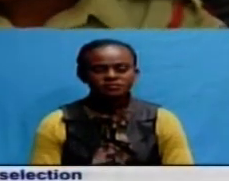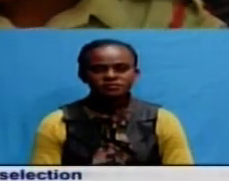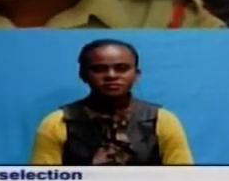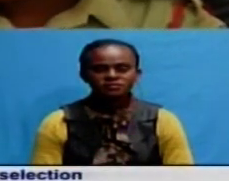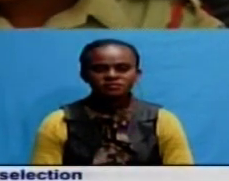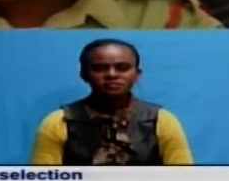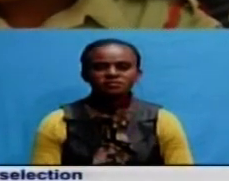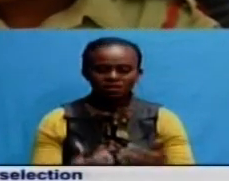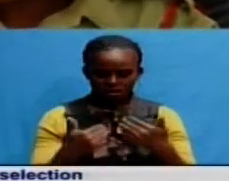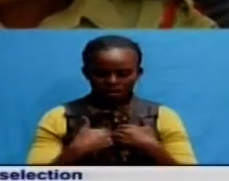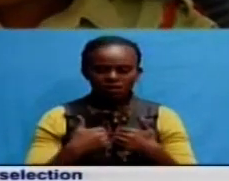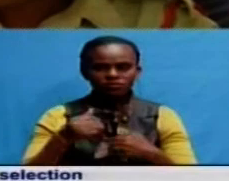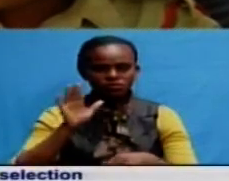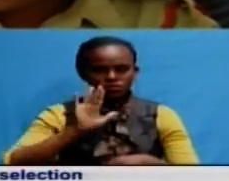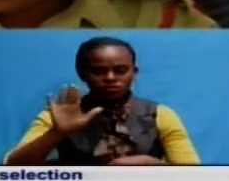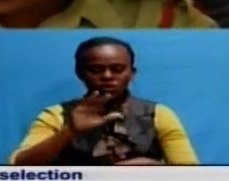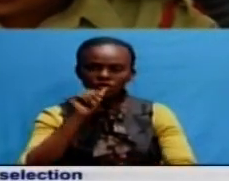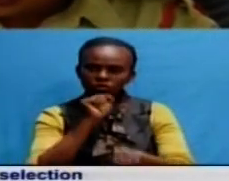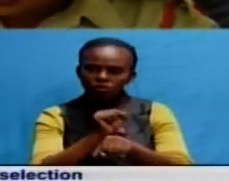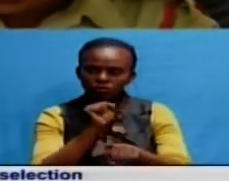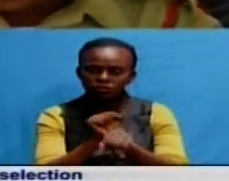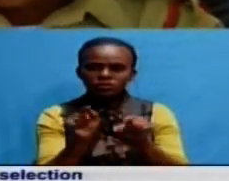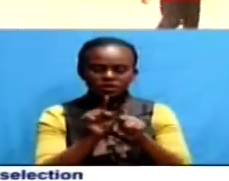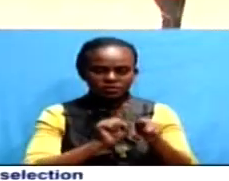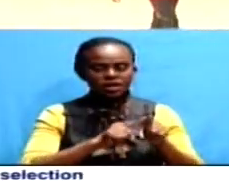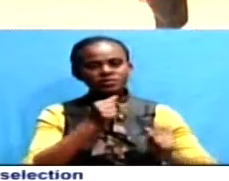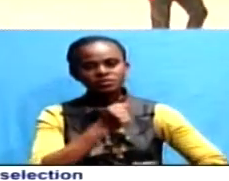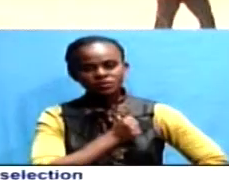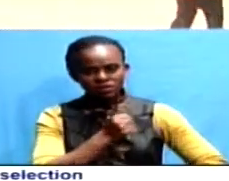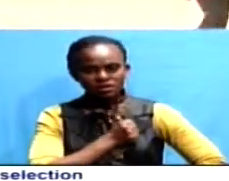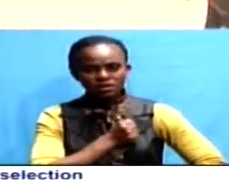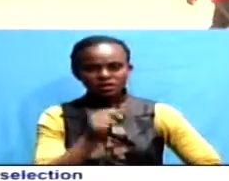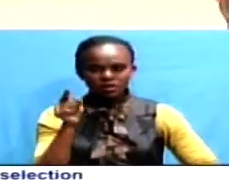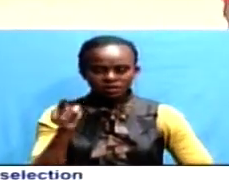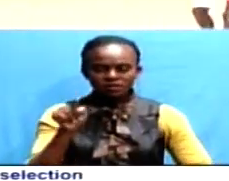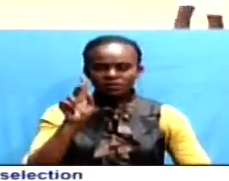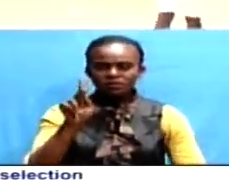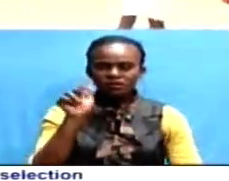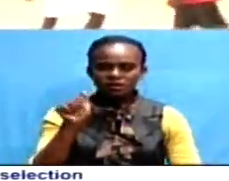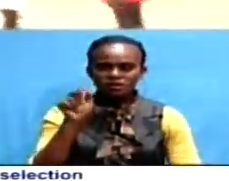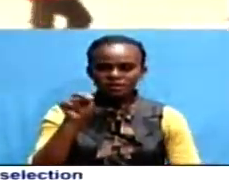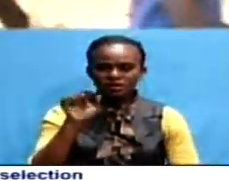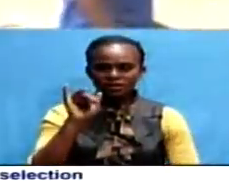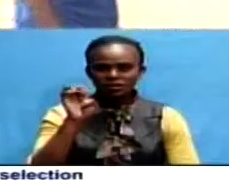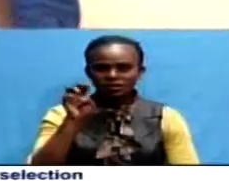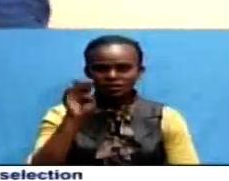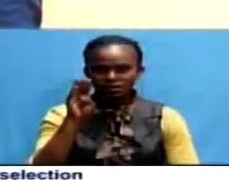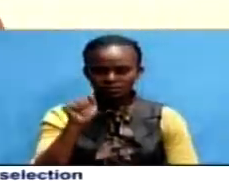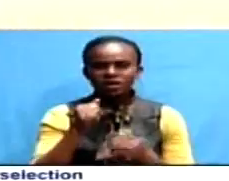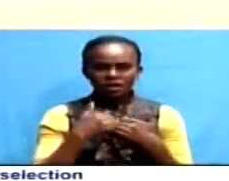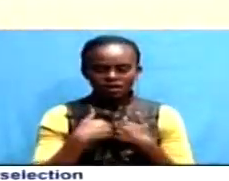Despite having a demanding job as a military person in the Zambia Army, Karo Kanyemba has continued to run this sports